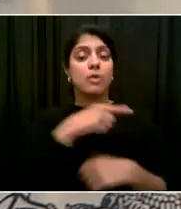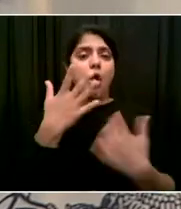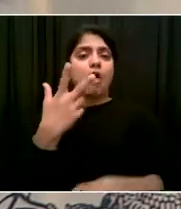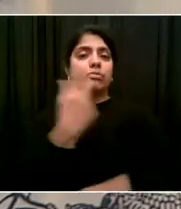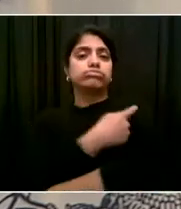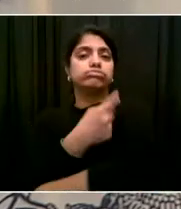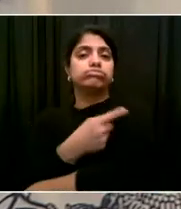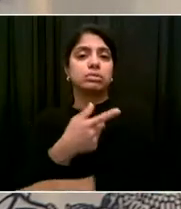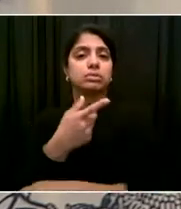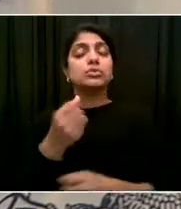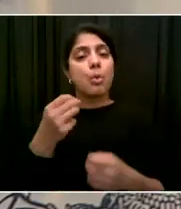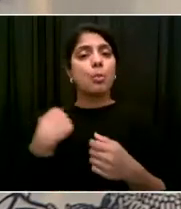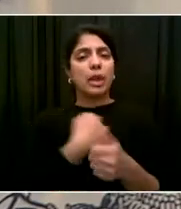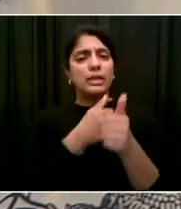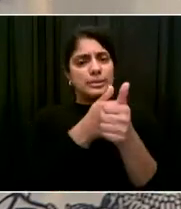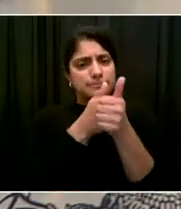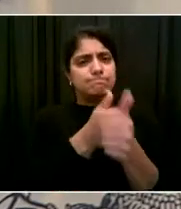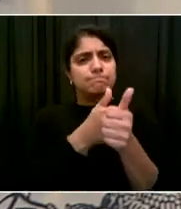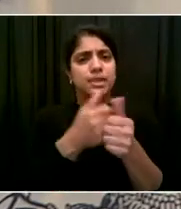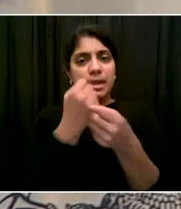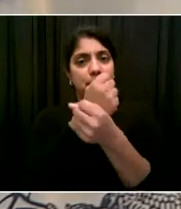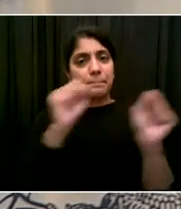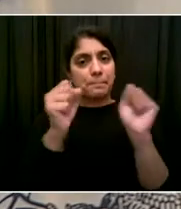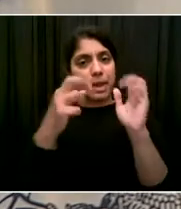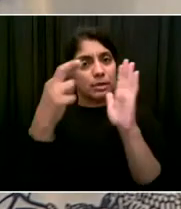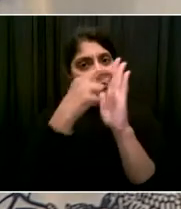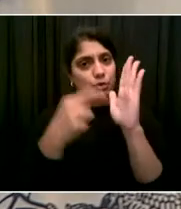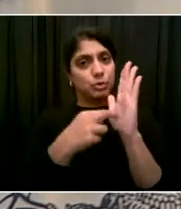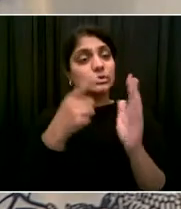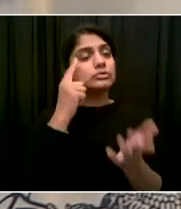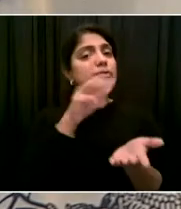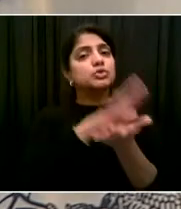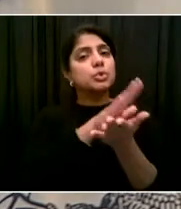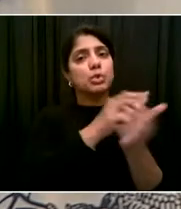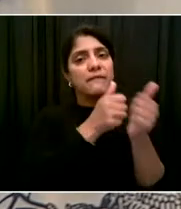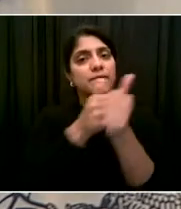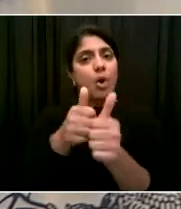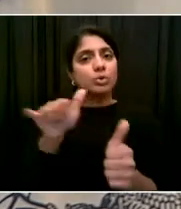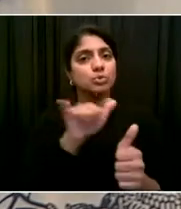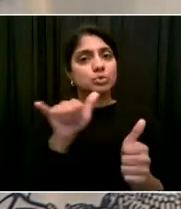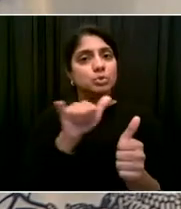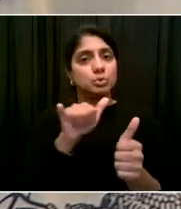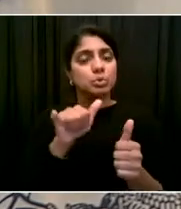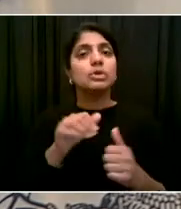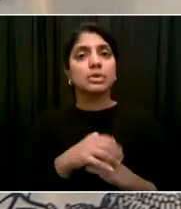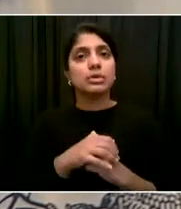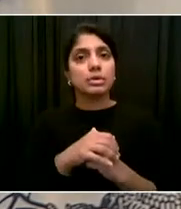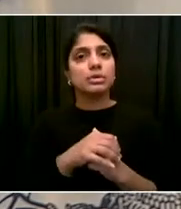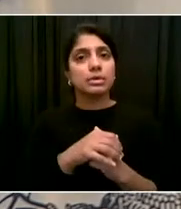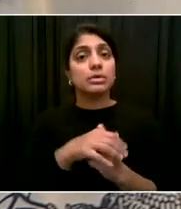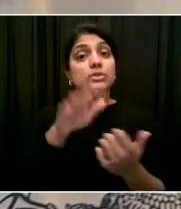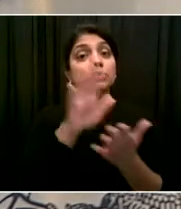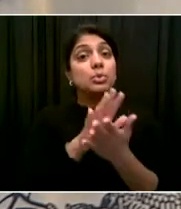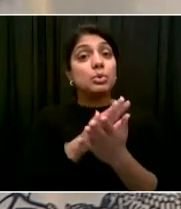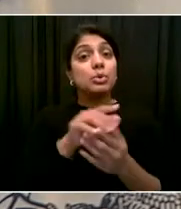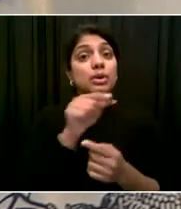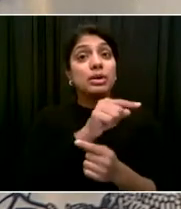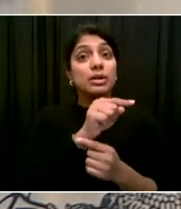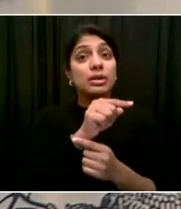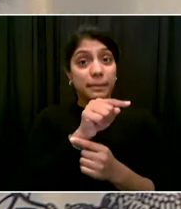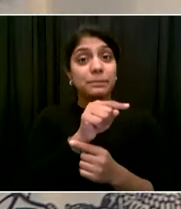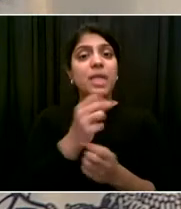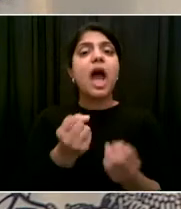you're seeing in the rest of the city. We've got today, tomorrow, Thursday, and then of course there's the winter break.